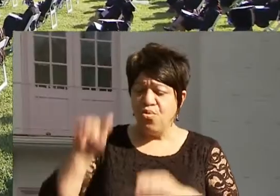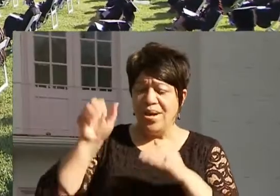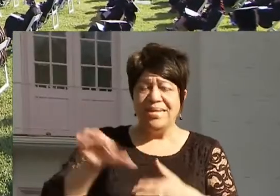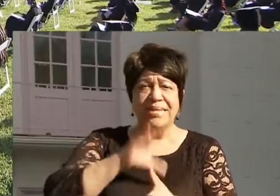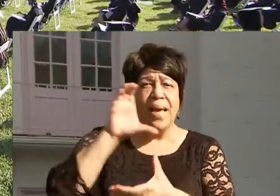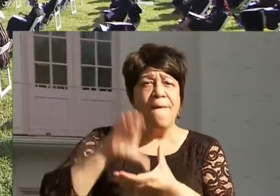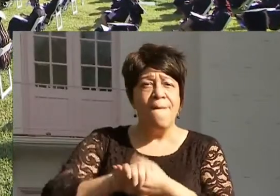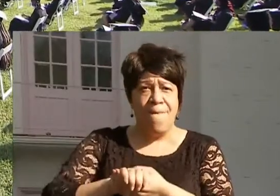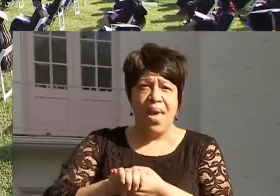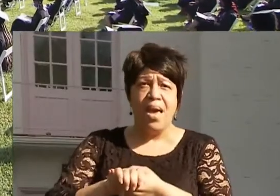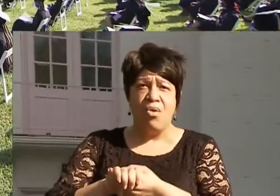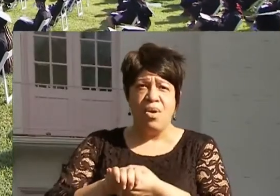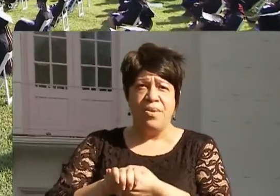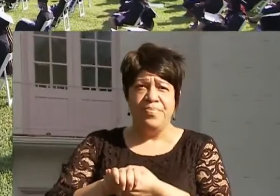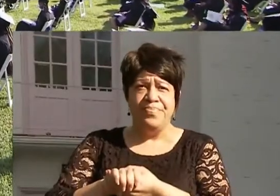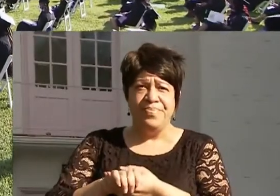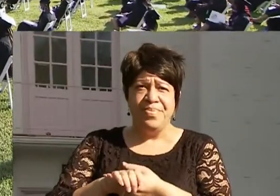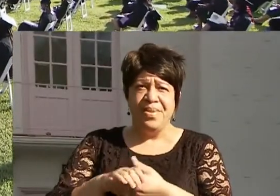back then.